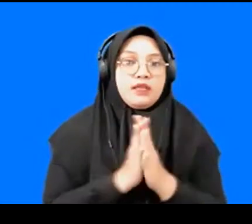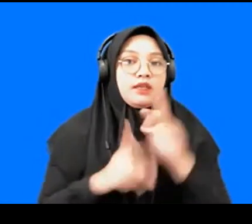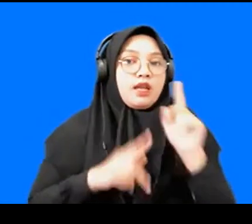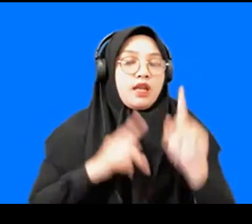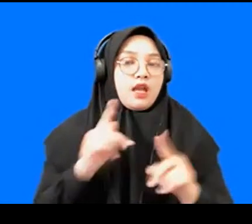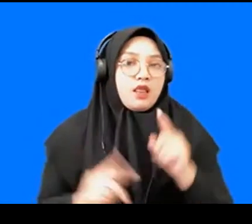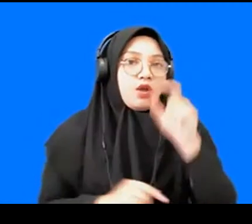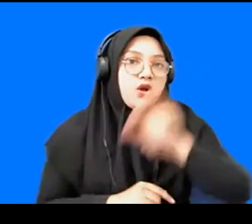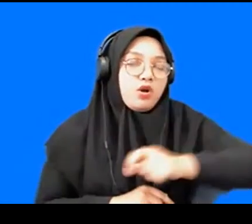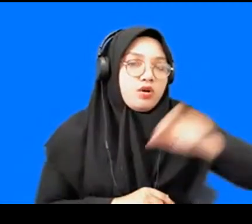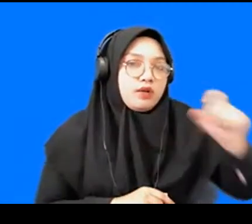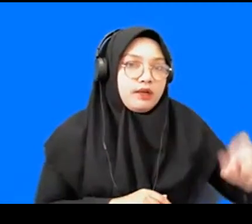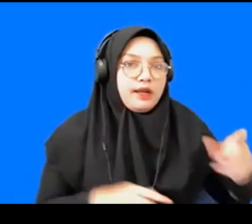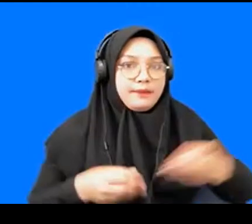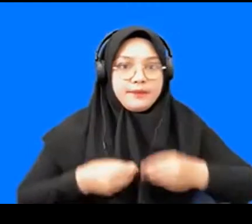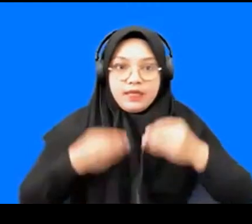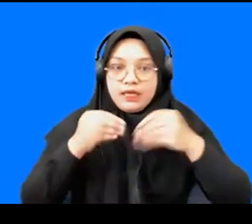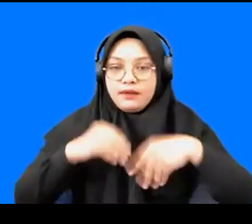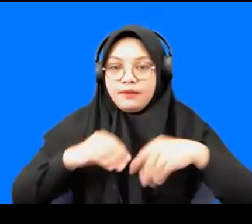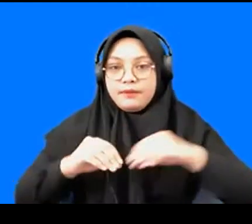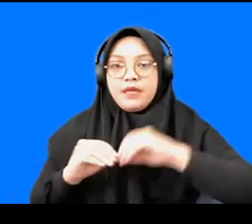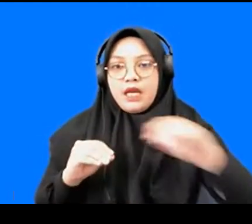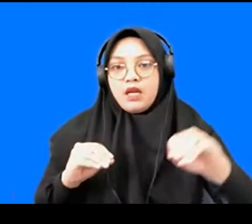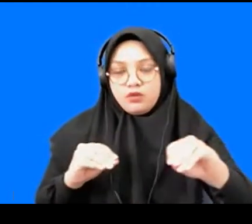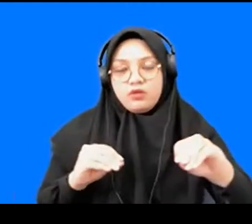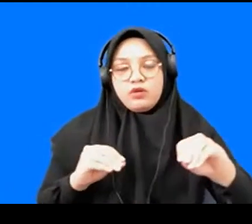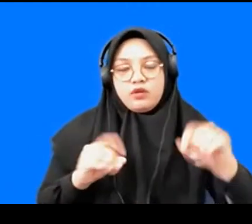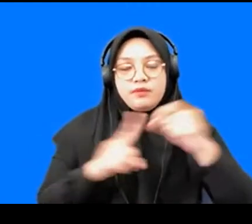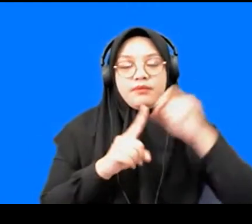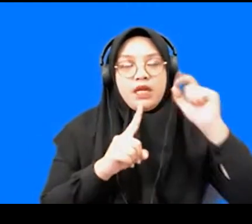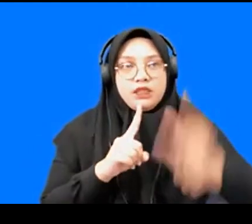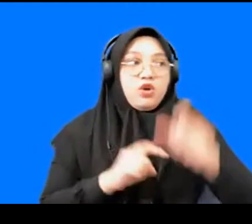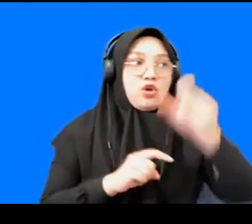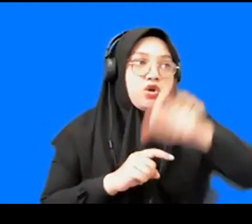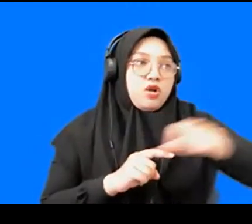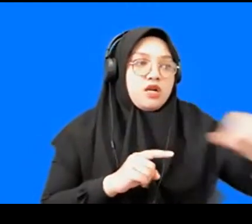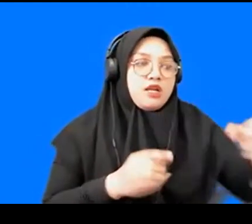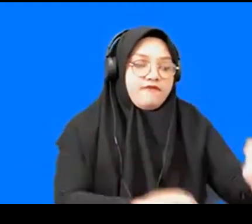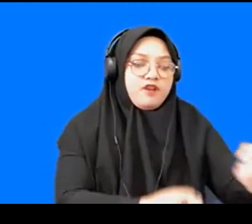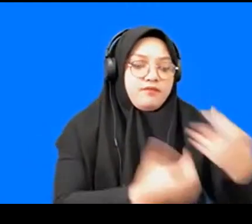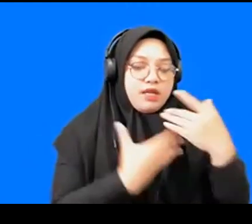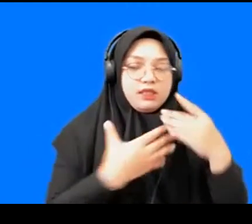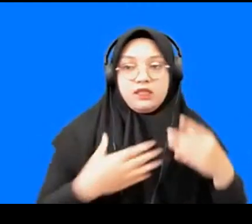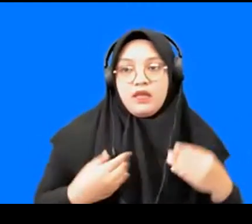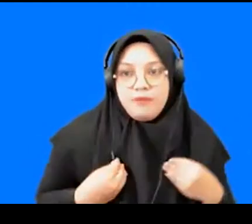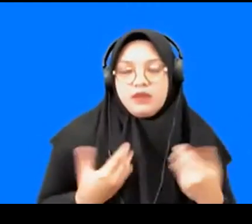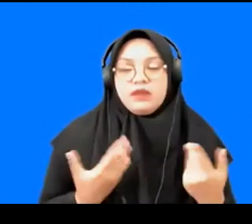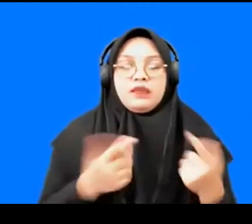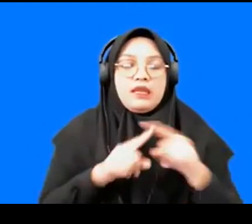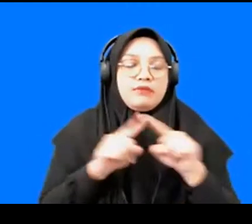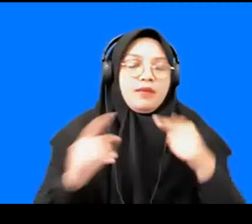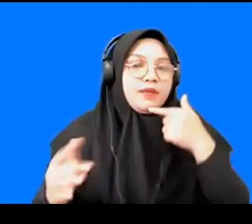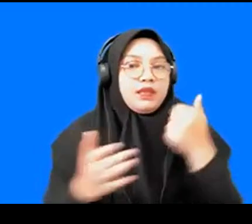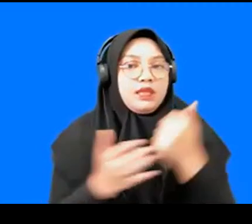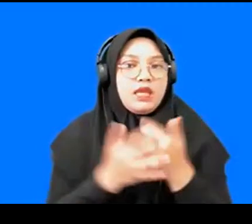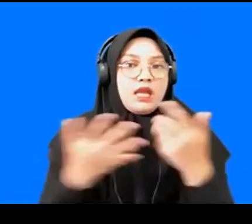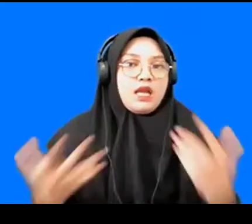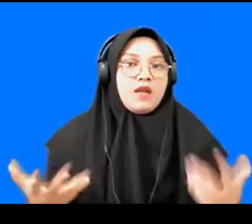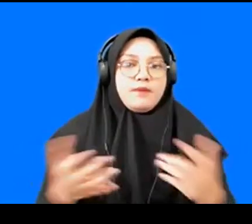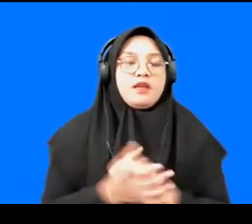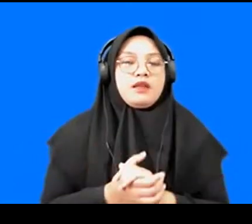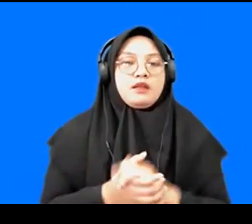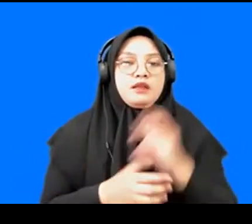we will get information, but most of the rich own real estate, mm. own homes and big